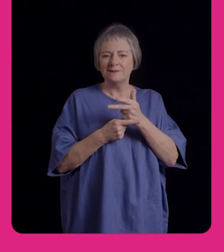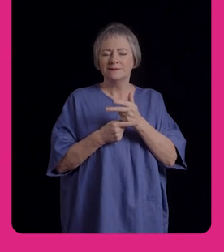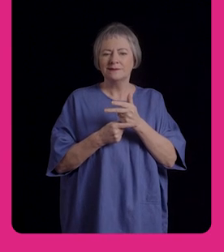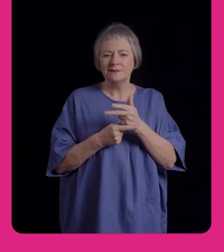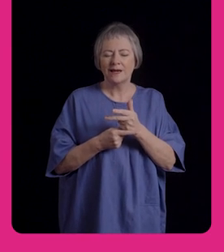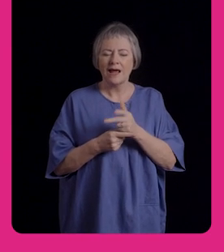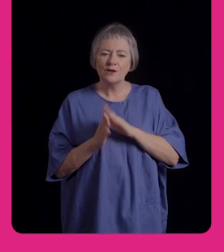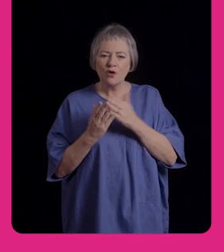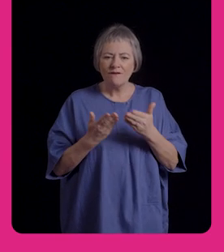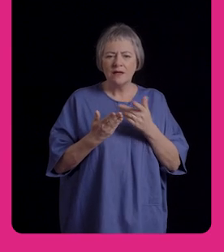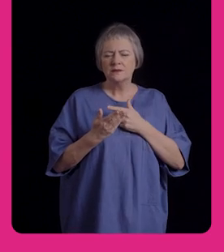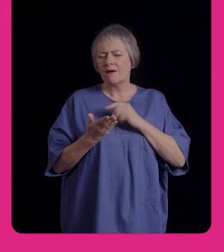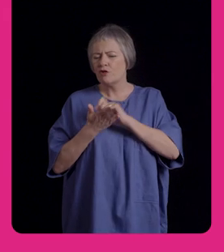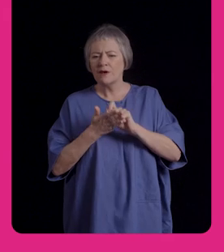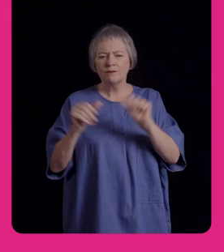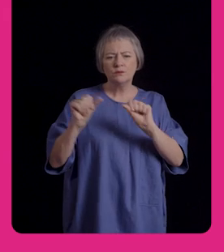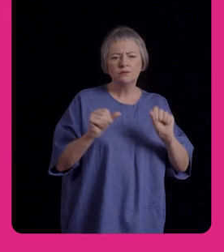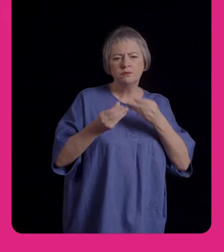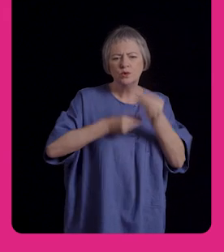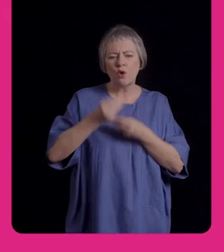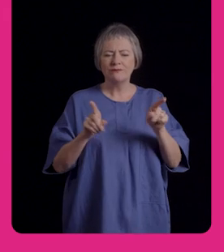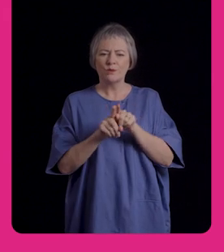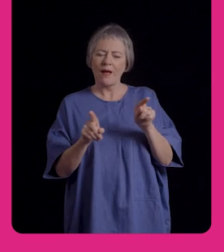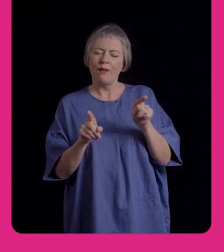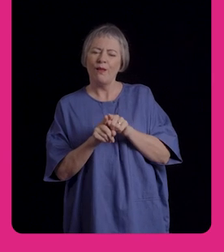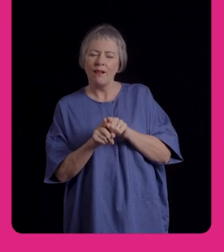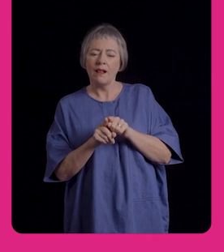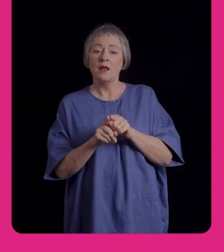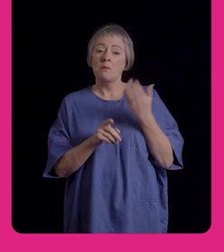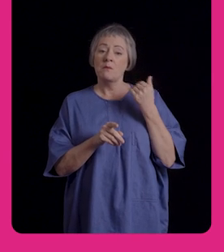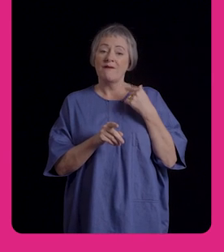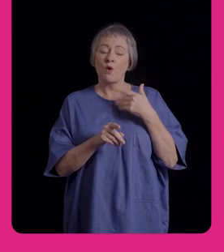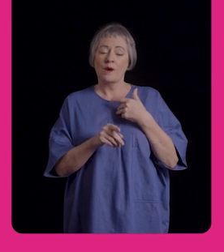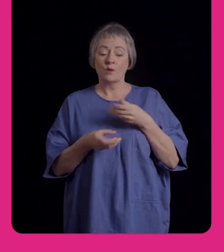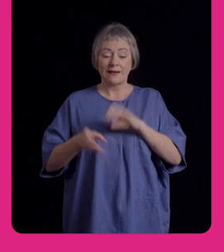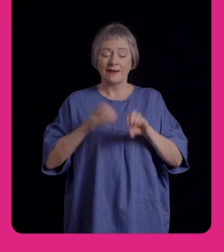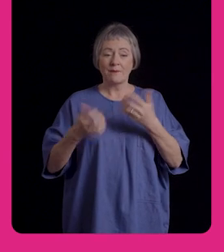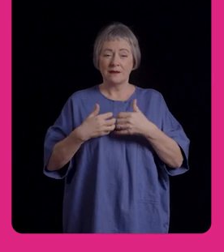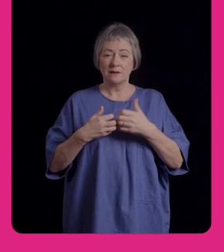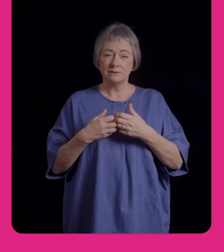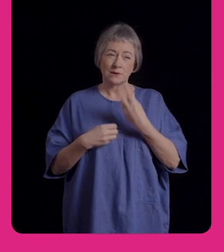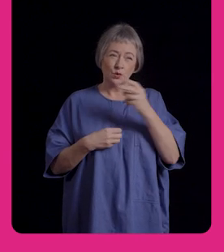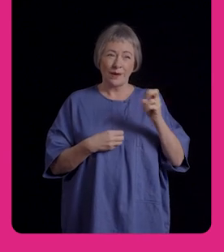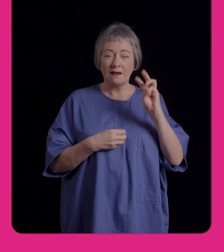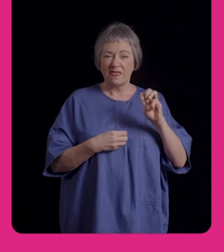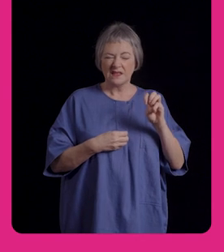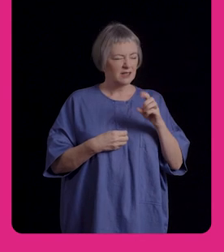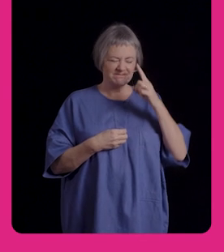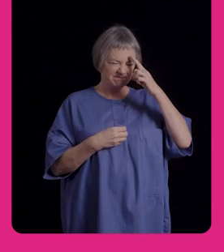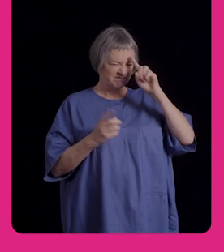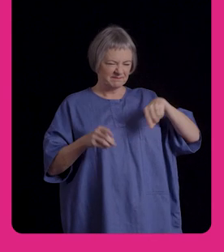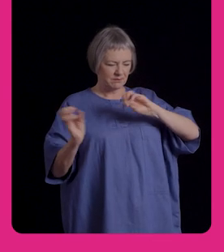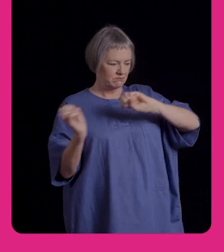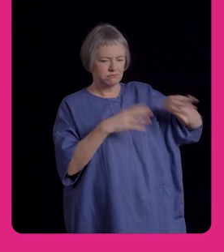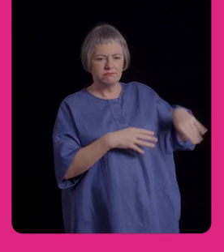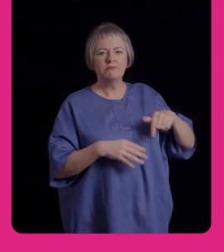predominantly, but I've also written a few short stories here and there. I used to be a chemical engineer until 2013, at which point I